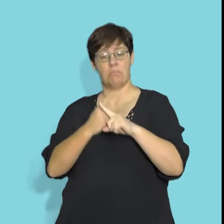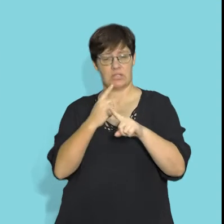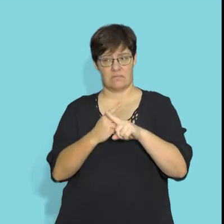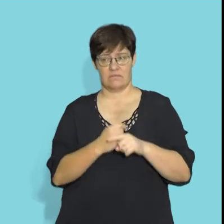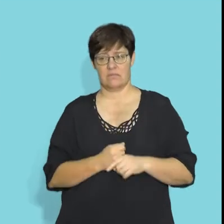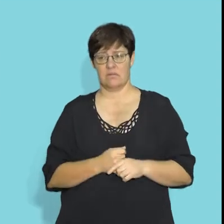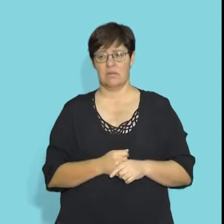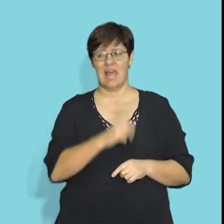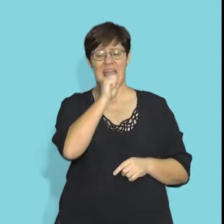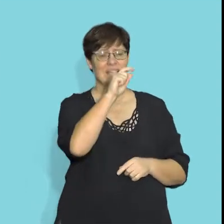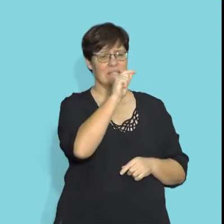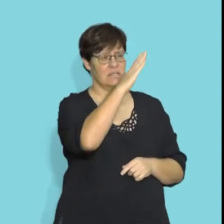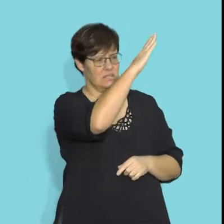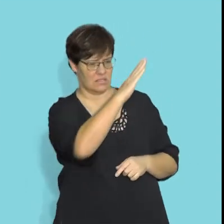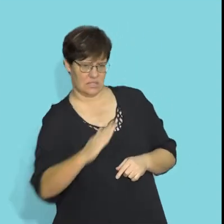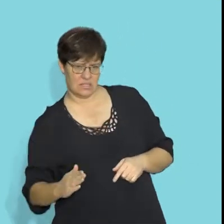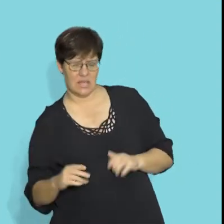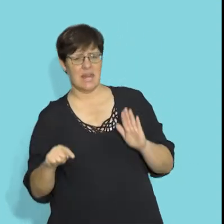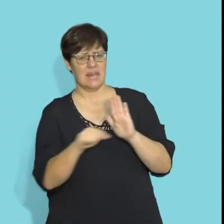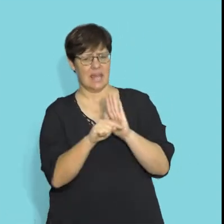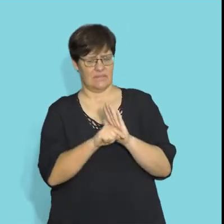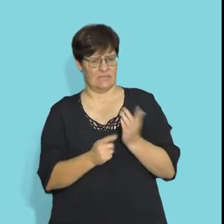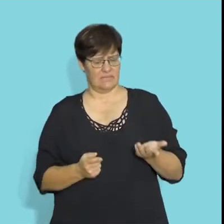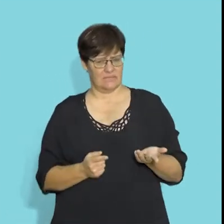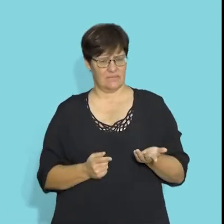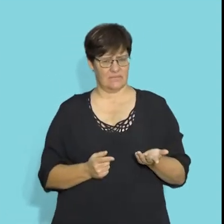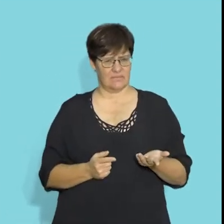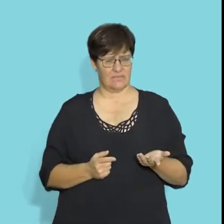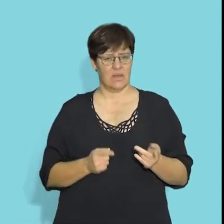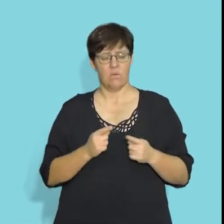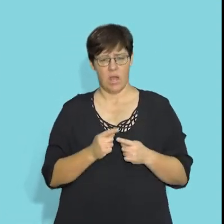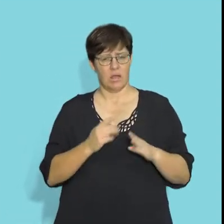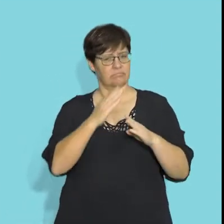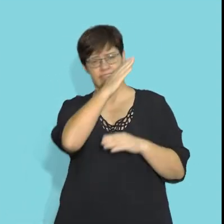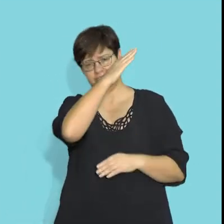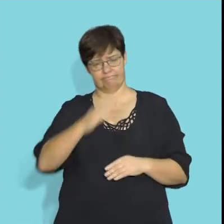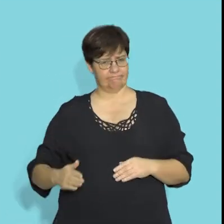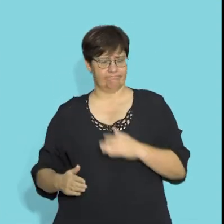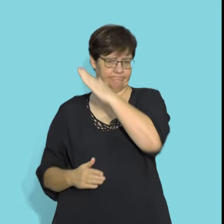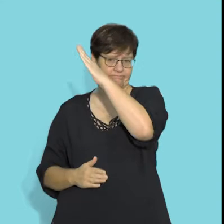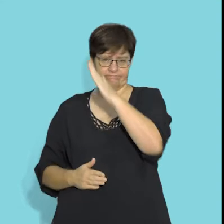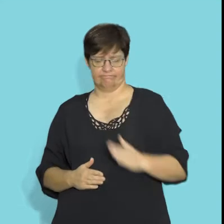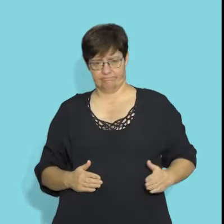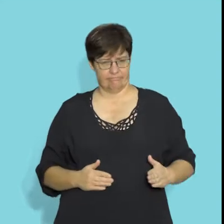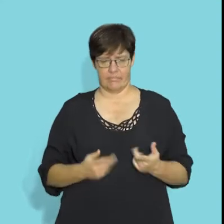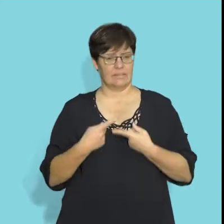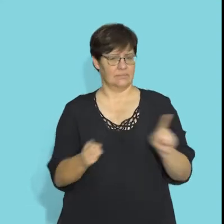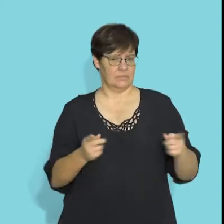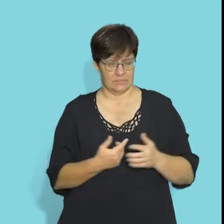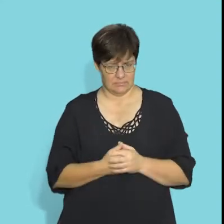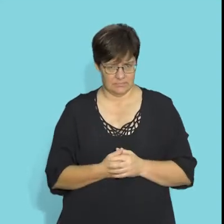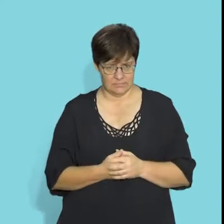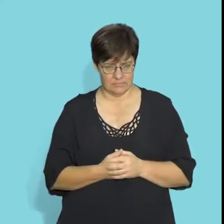gradient. This line is going down. These are not the same lines. Why? Because the gradient is different. The second